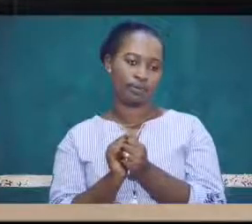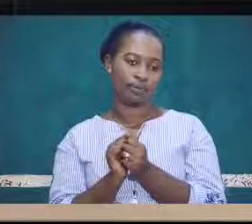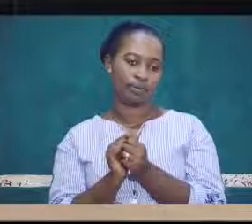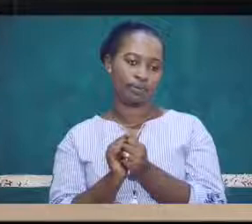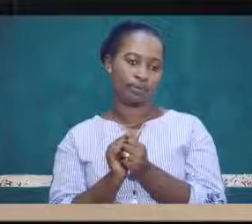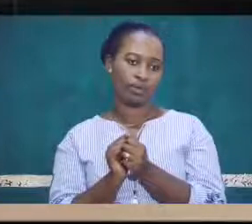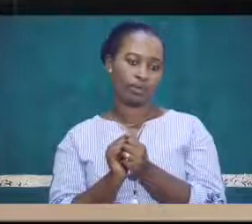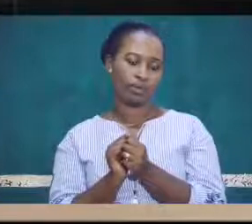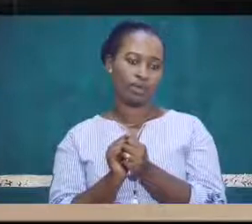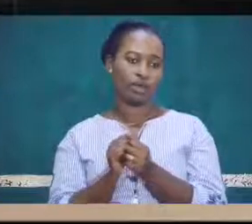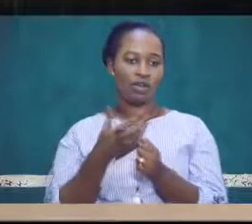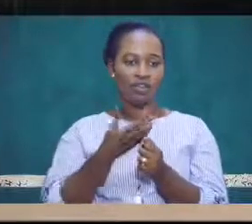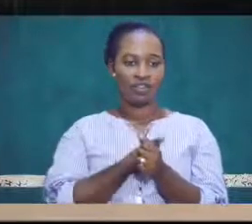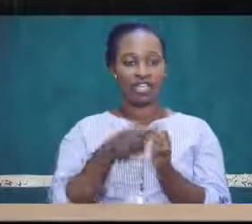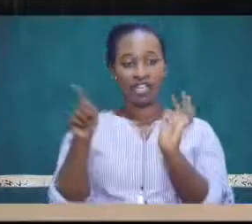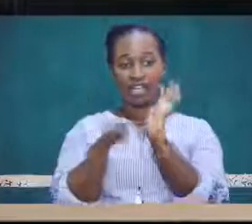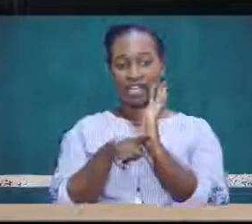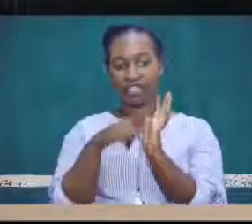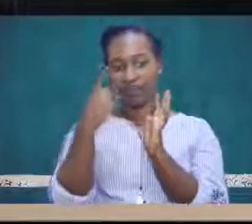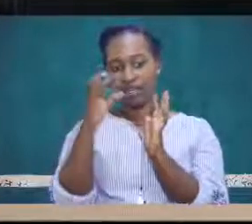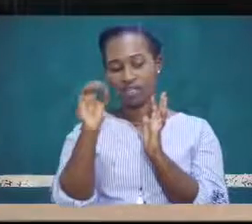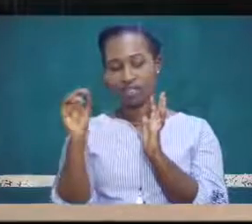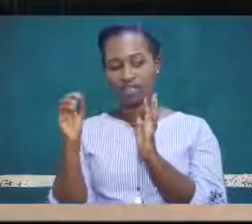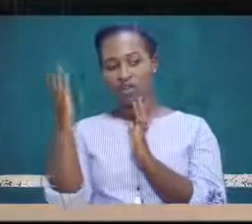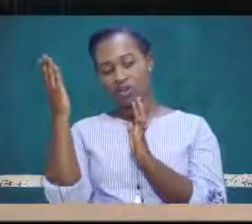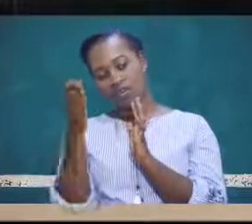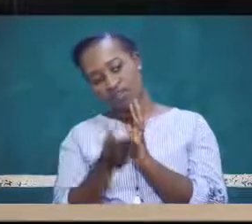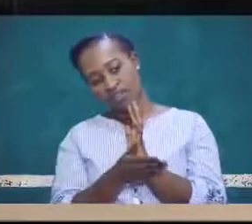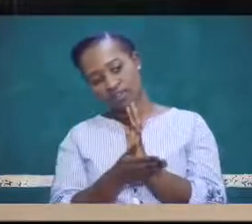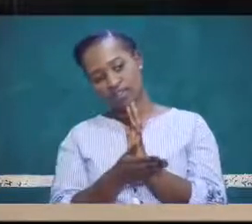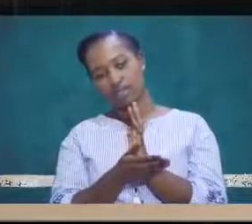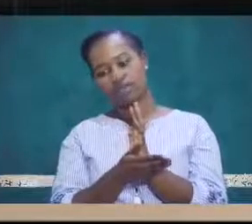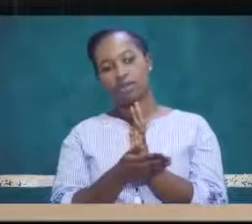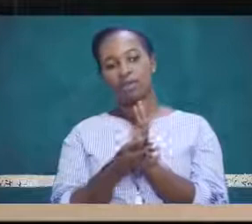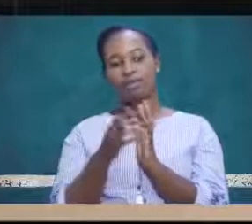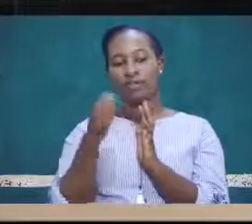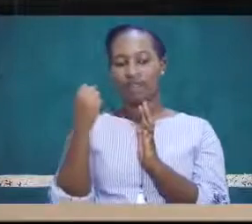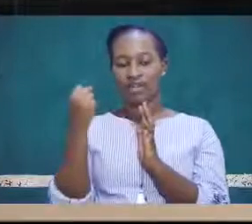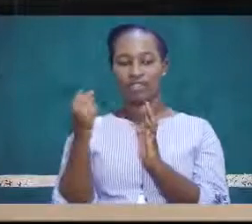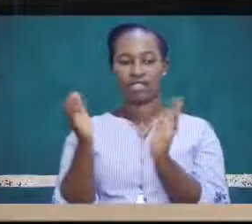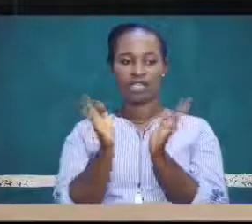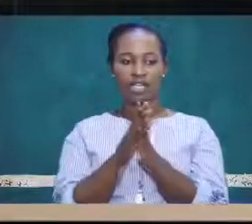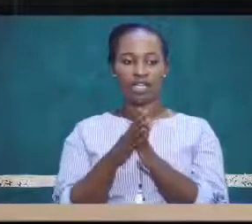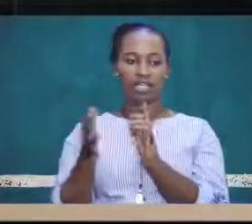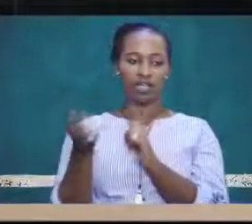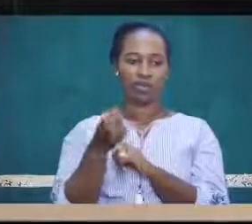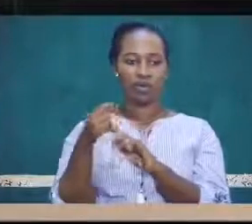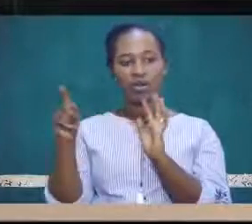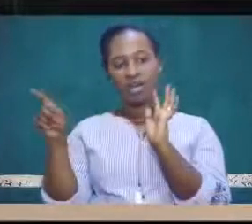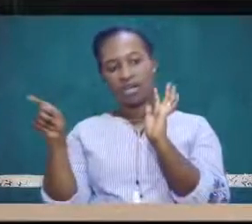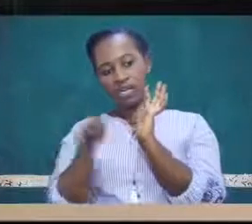case, you will get the negative 100 here, divided by 5. And here, this gives you